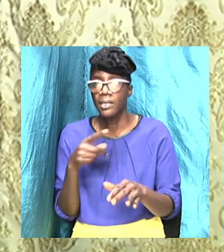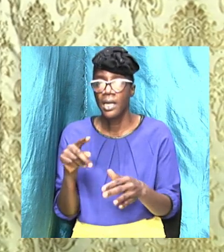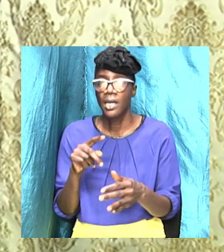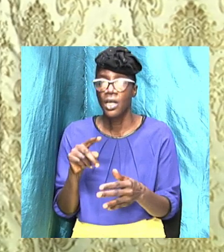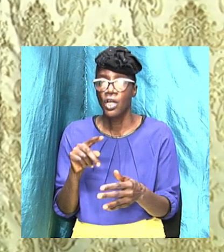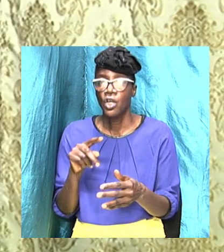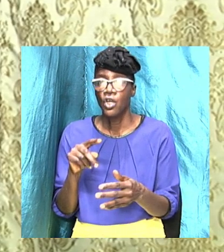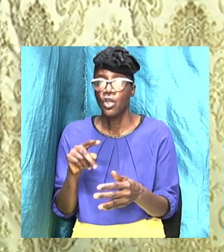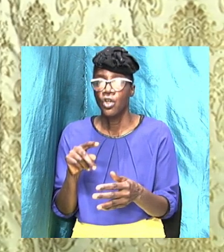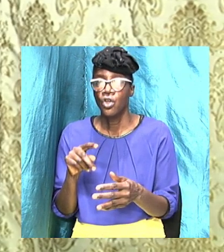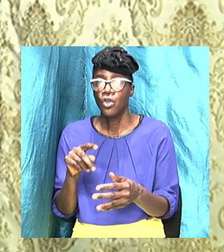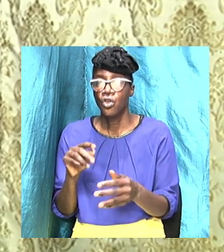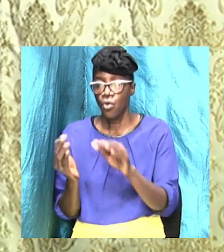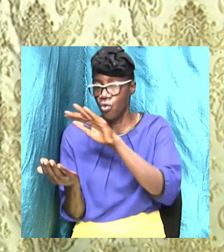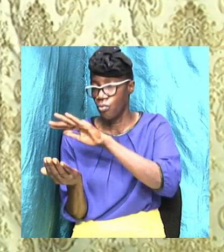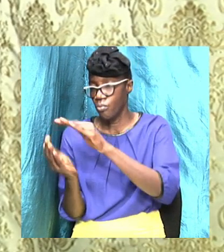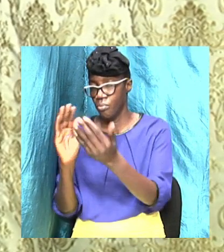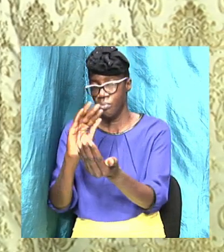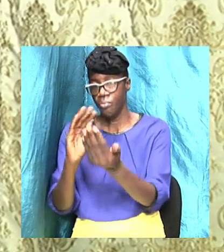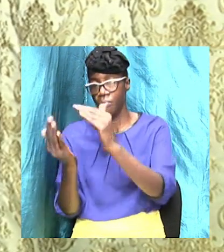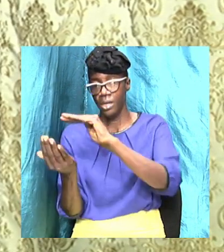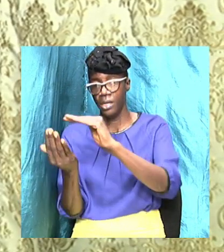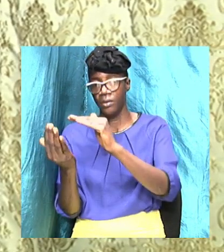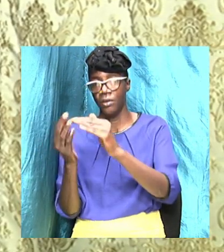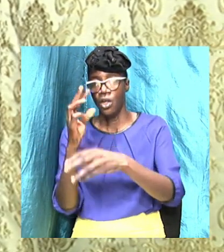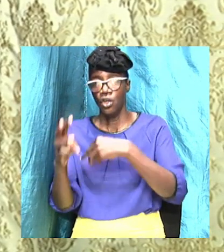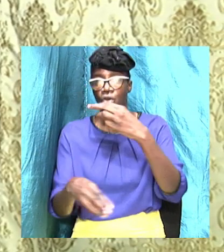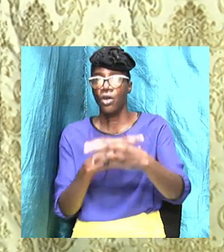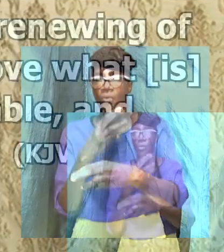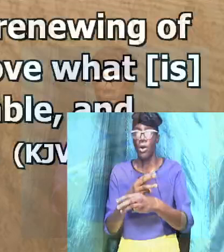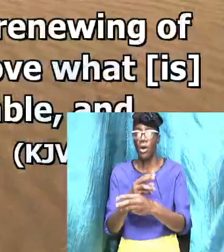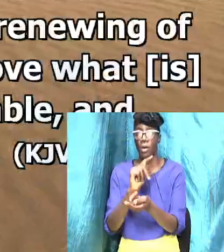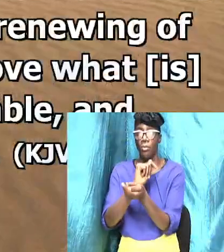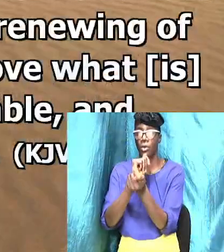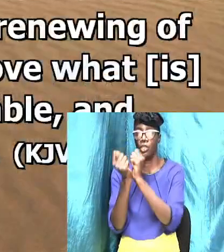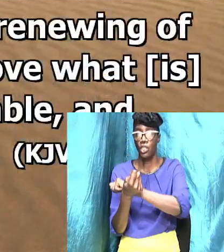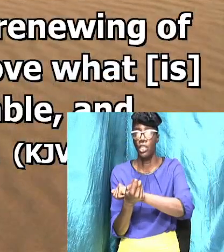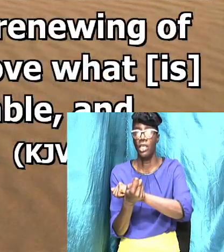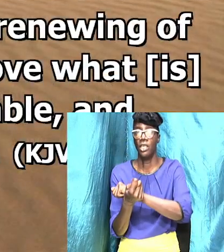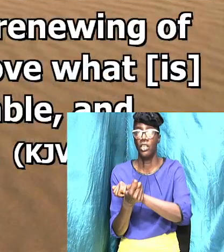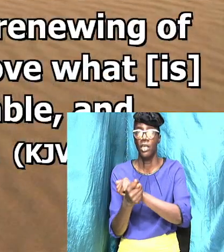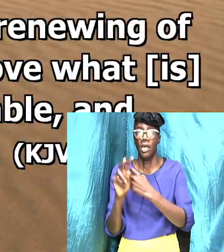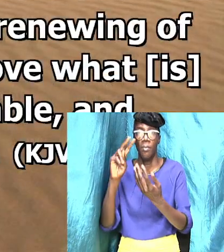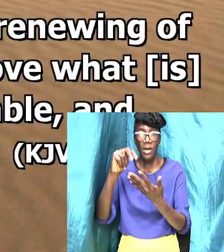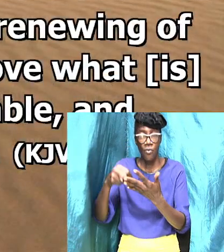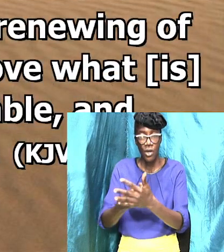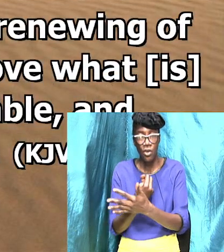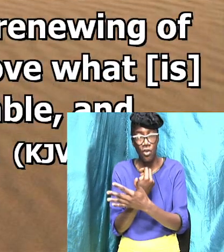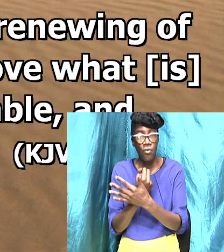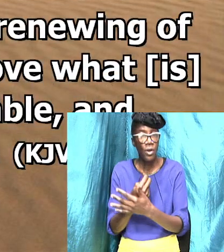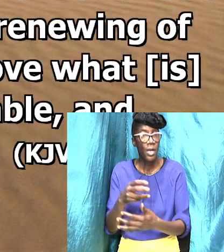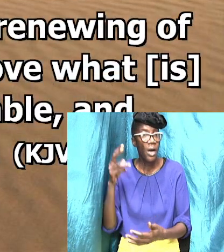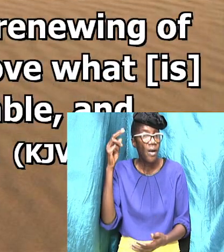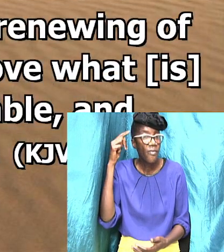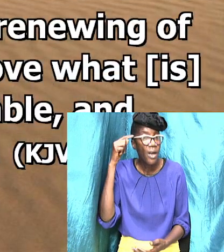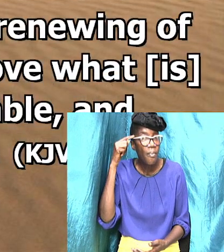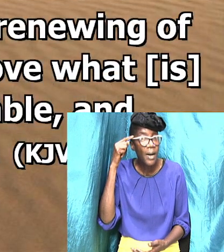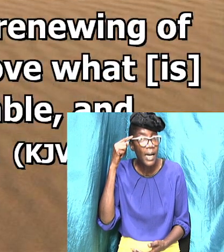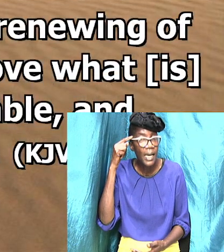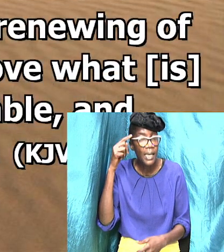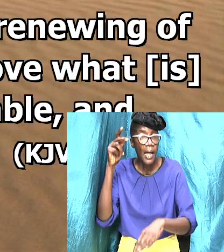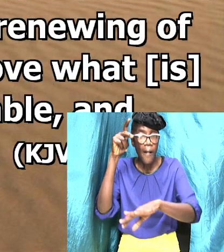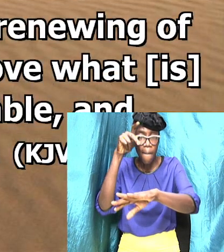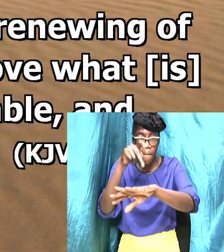world, and we said it earlier on, but be transformed by the renewing of your mind. Both Peter